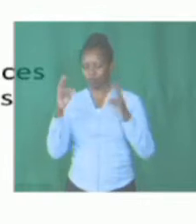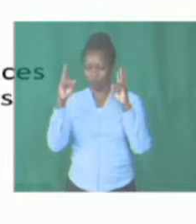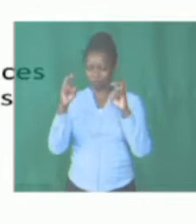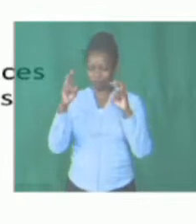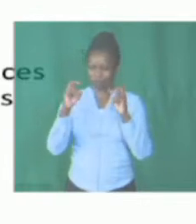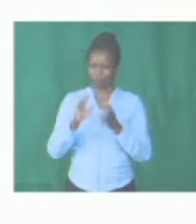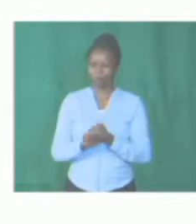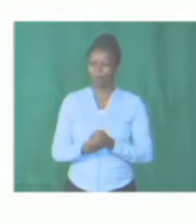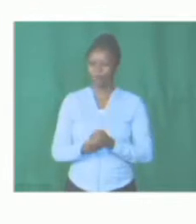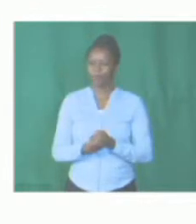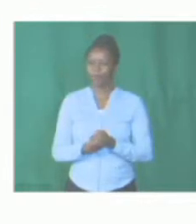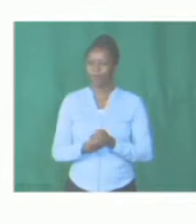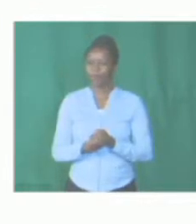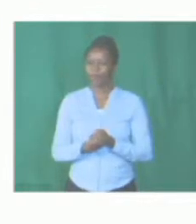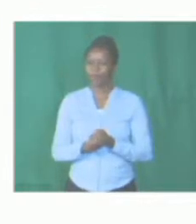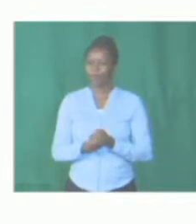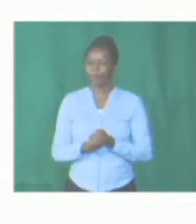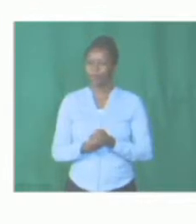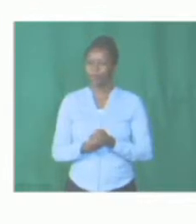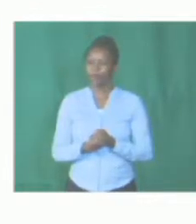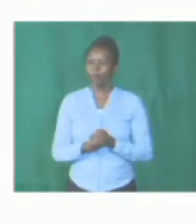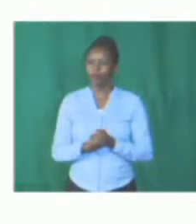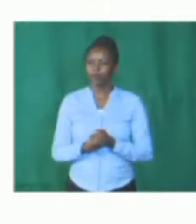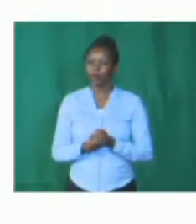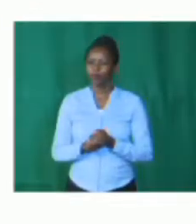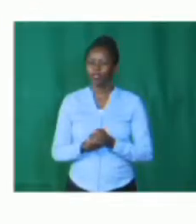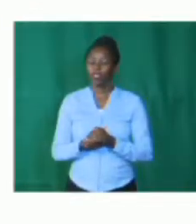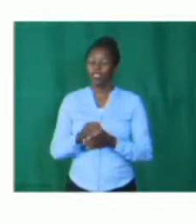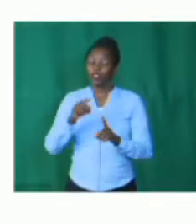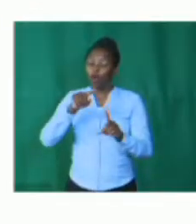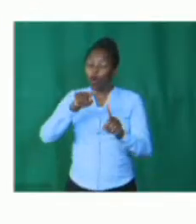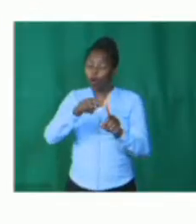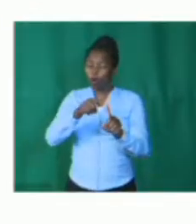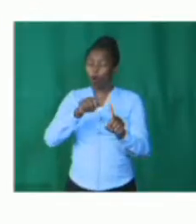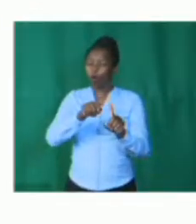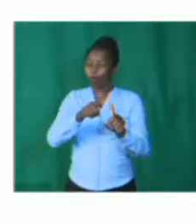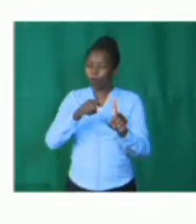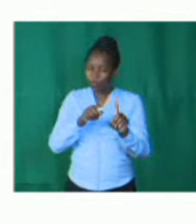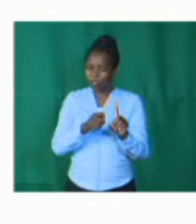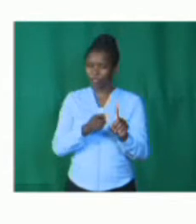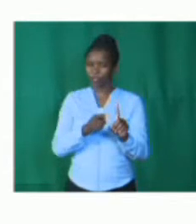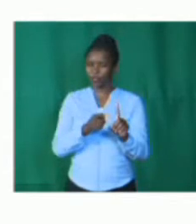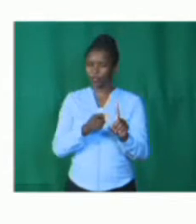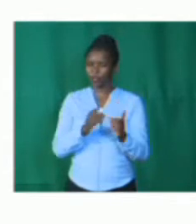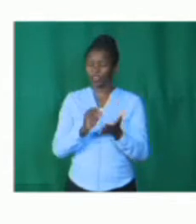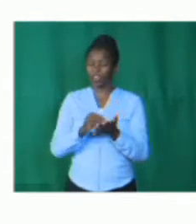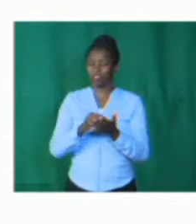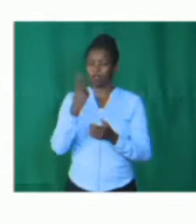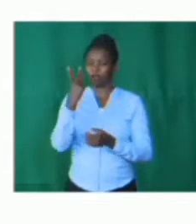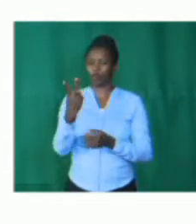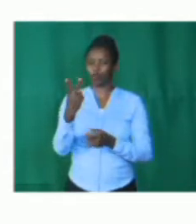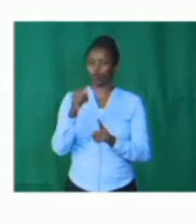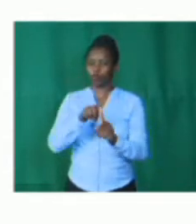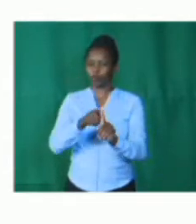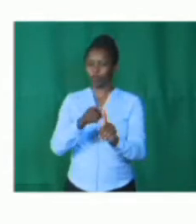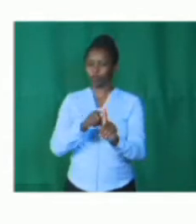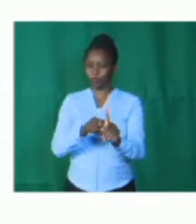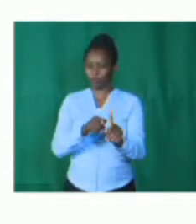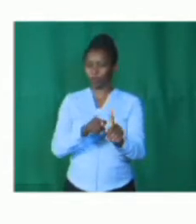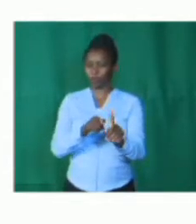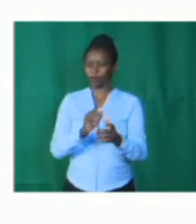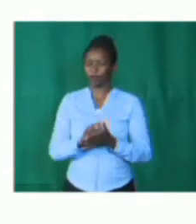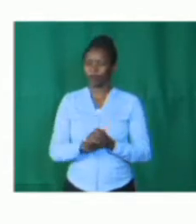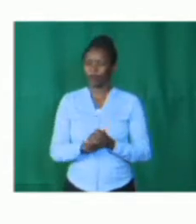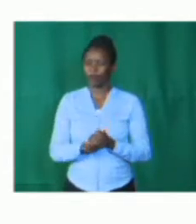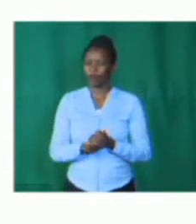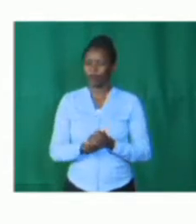today. The objectives for this lesson, there are only 2 objectives for this